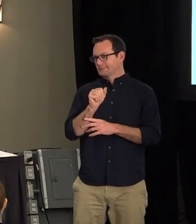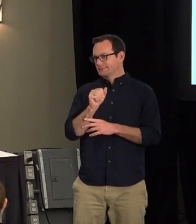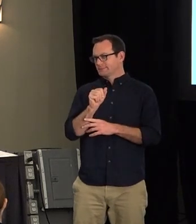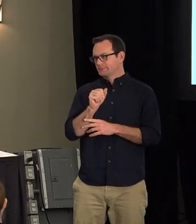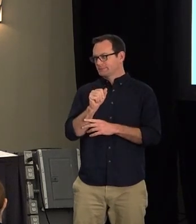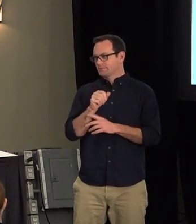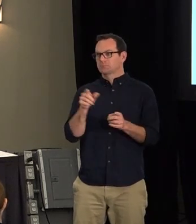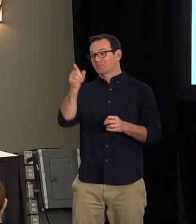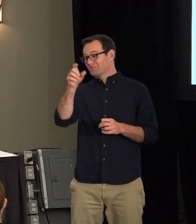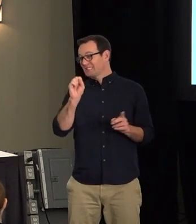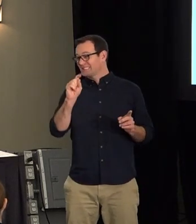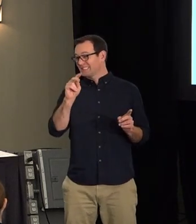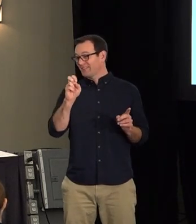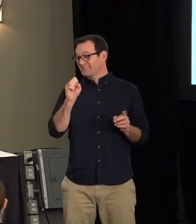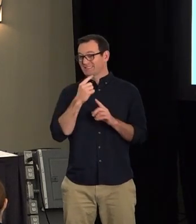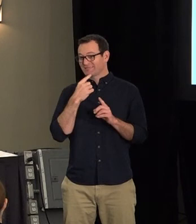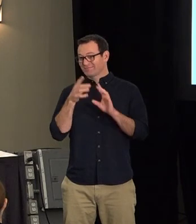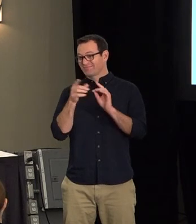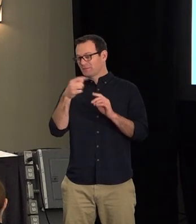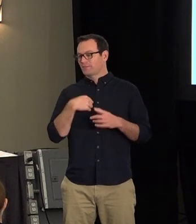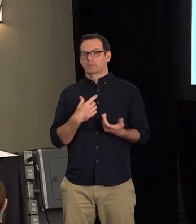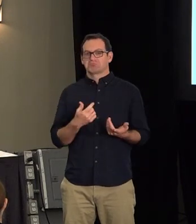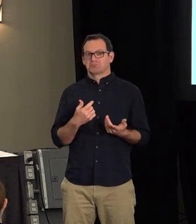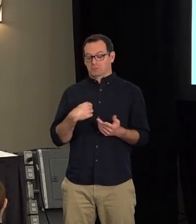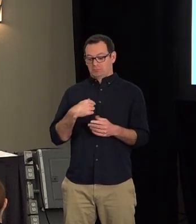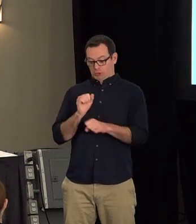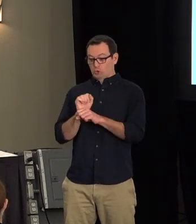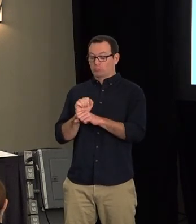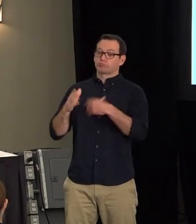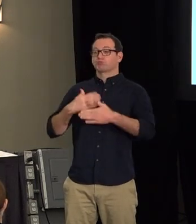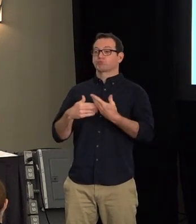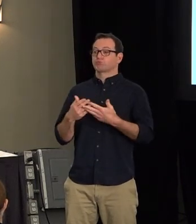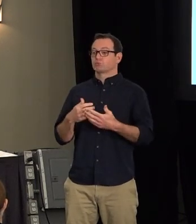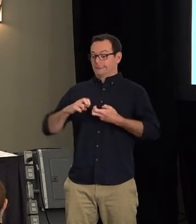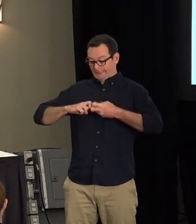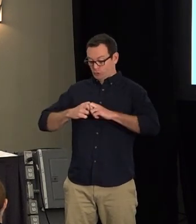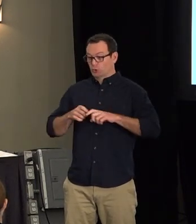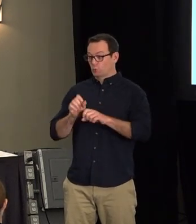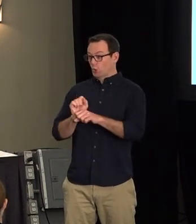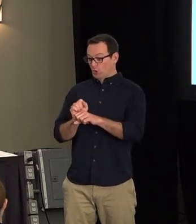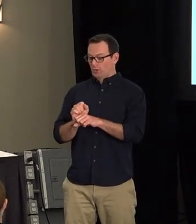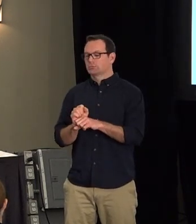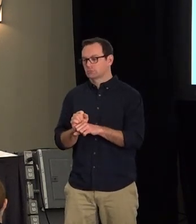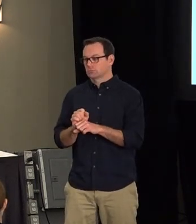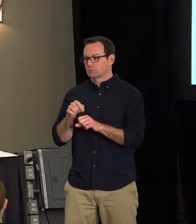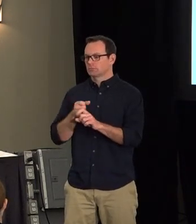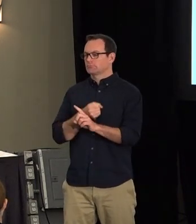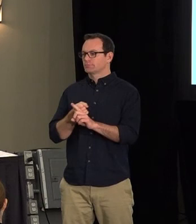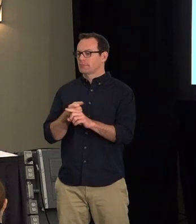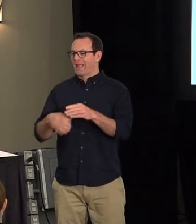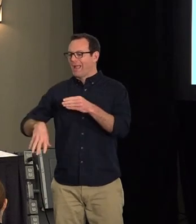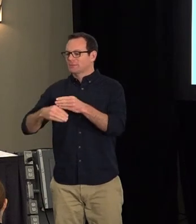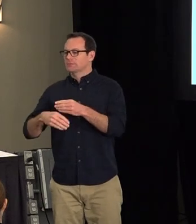said, we didn't start out having mental disabilities when we got physically injured. And it's something that we don't get any supports